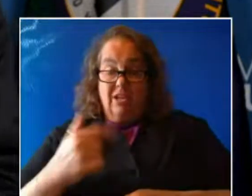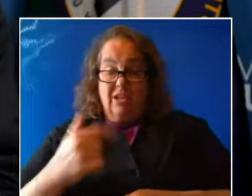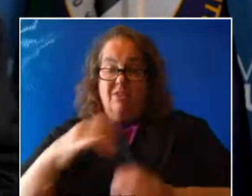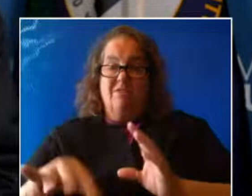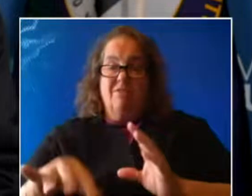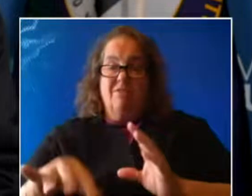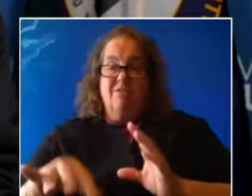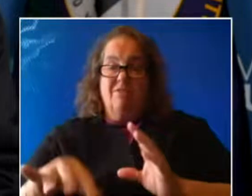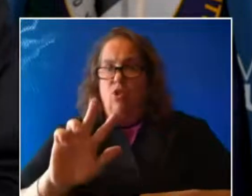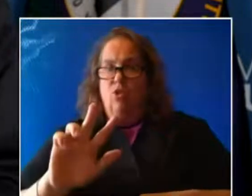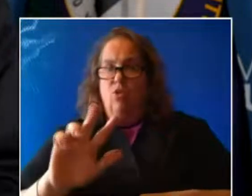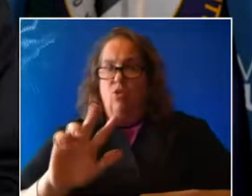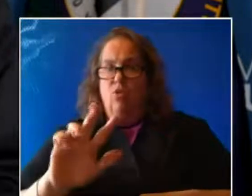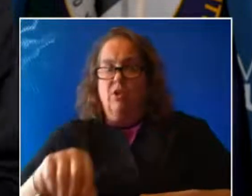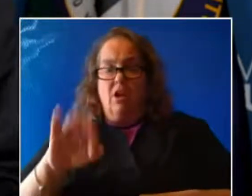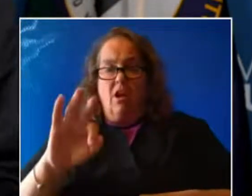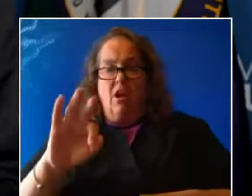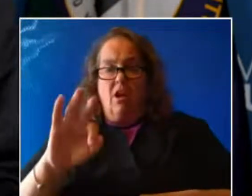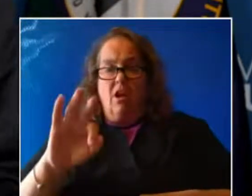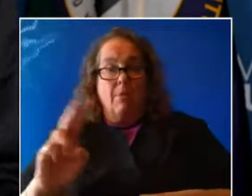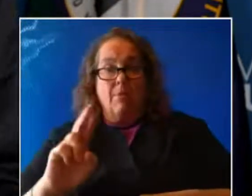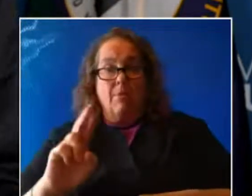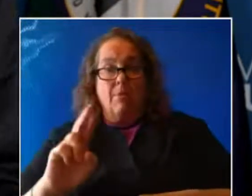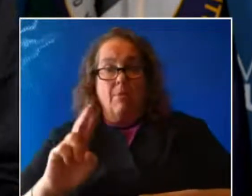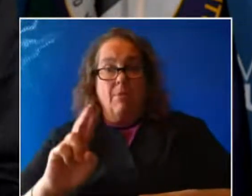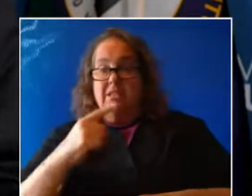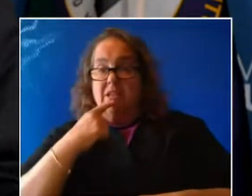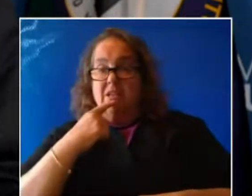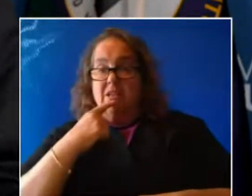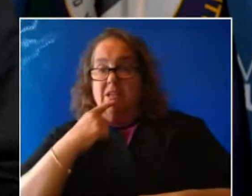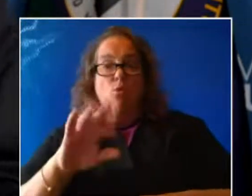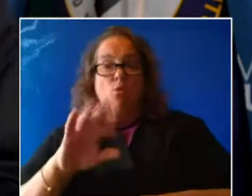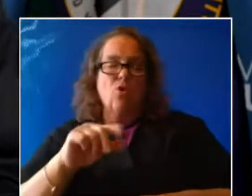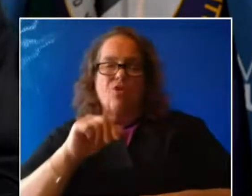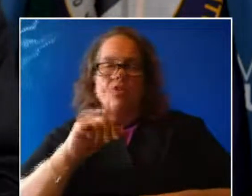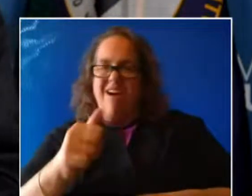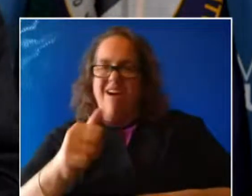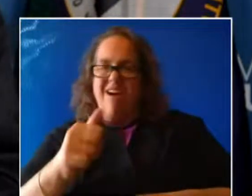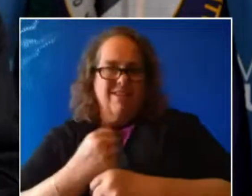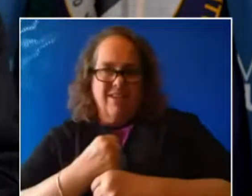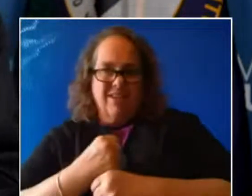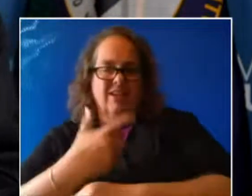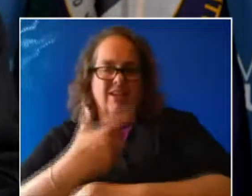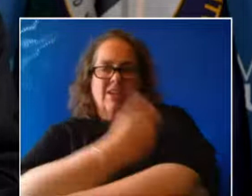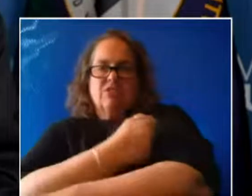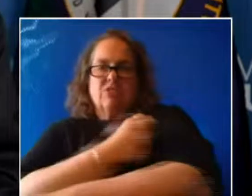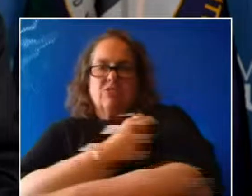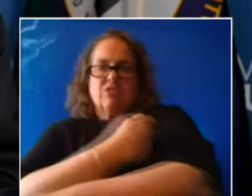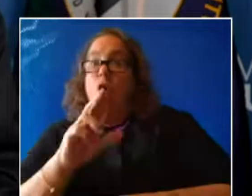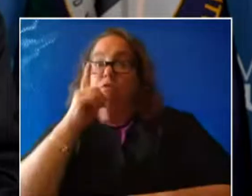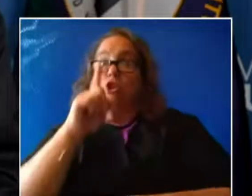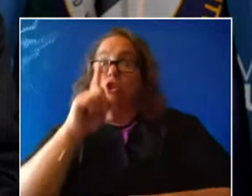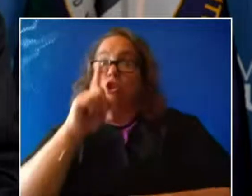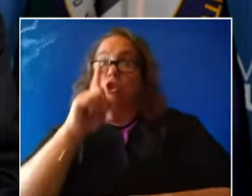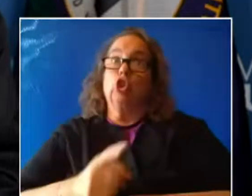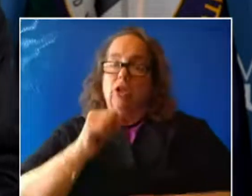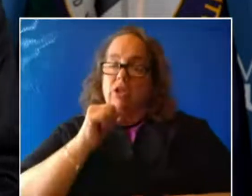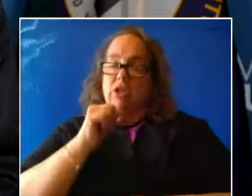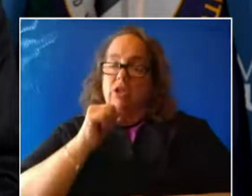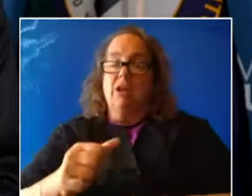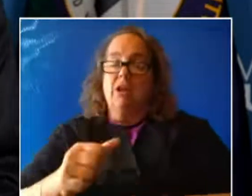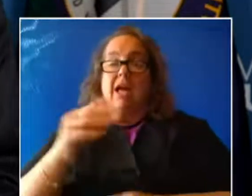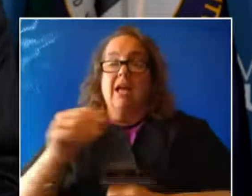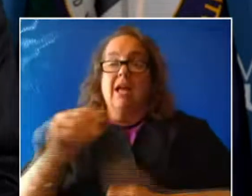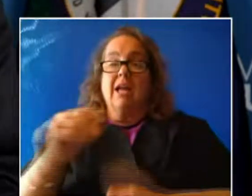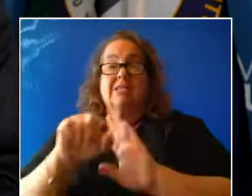they probably would not get a vaccine, or definitely not. And a state poll in Tennessee found that number to be